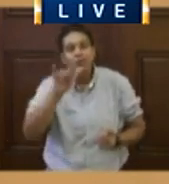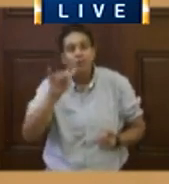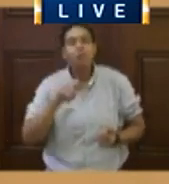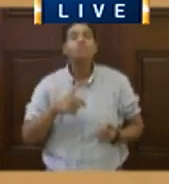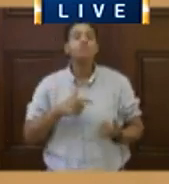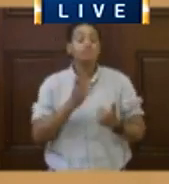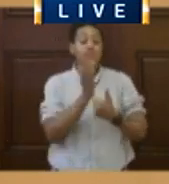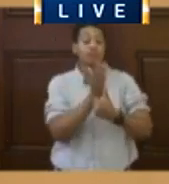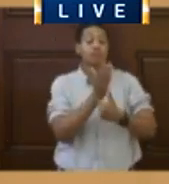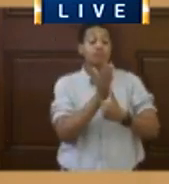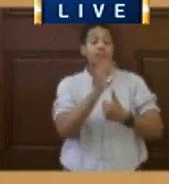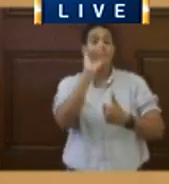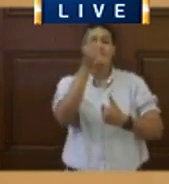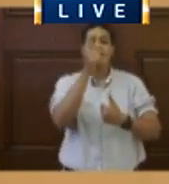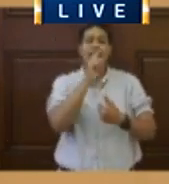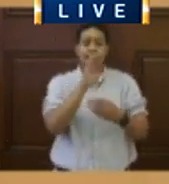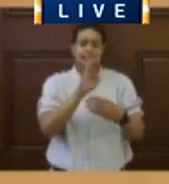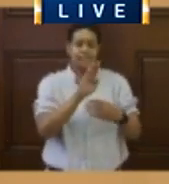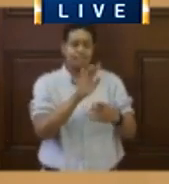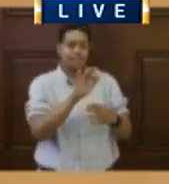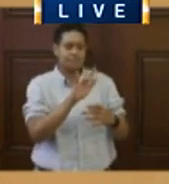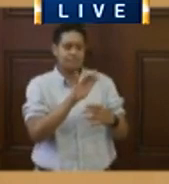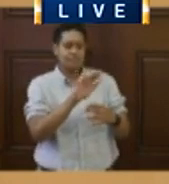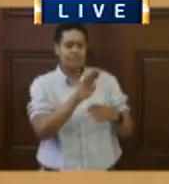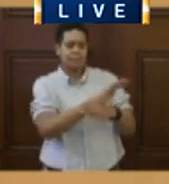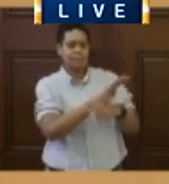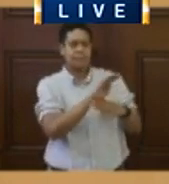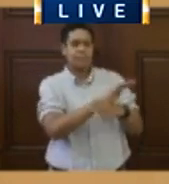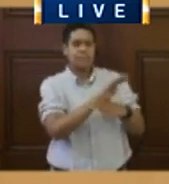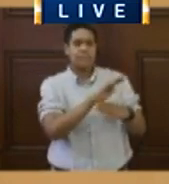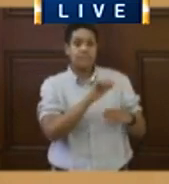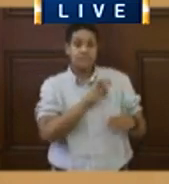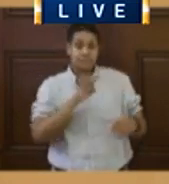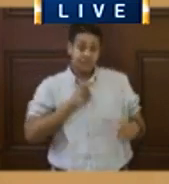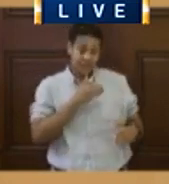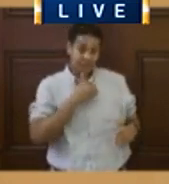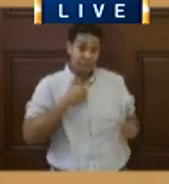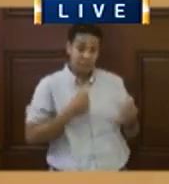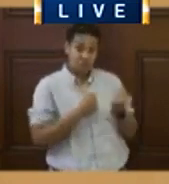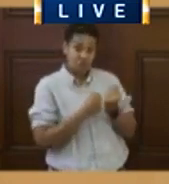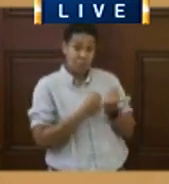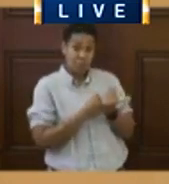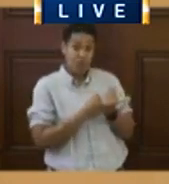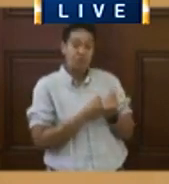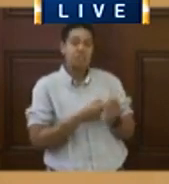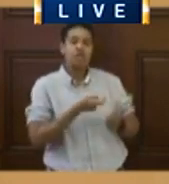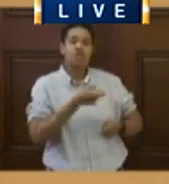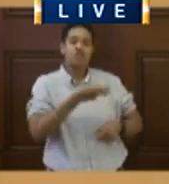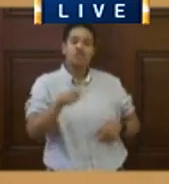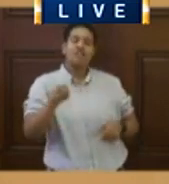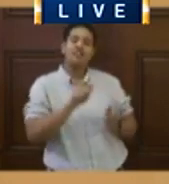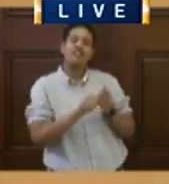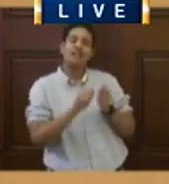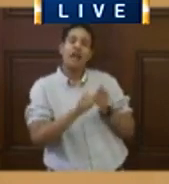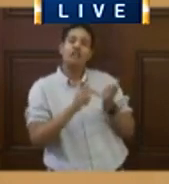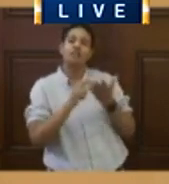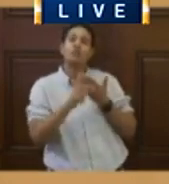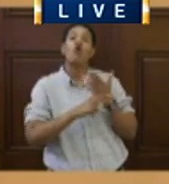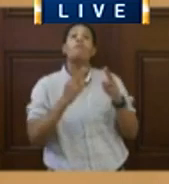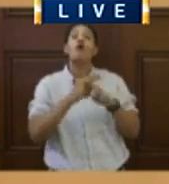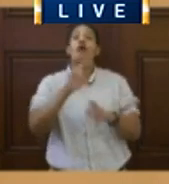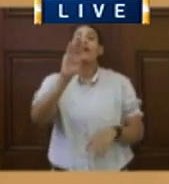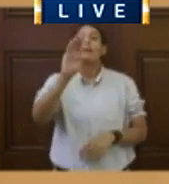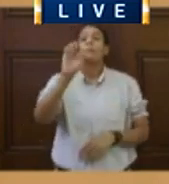Employee Support and Transfer of Cash Program, the BEST Cash Program. And what that will do